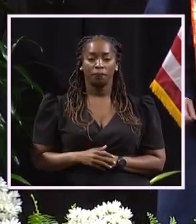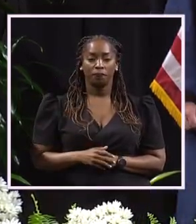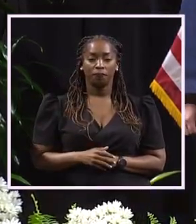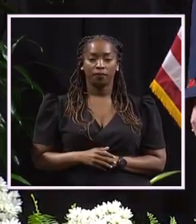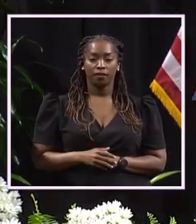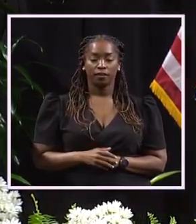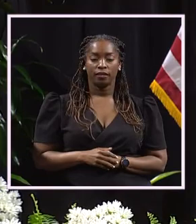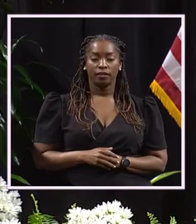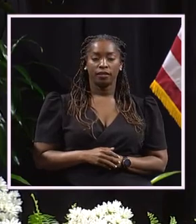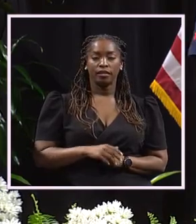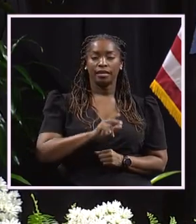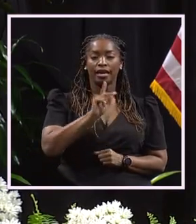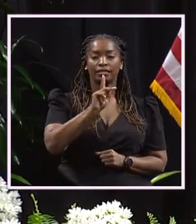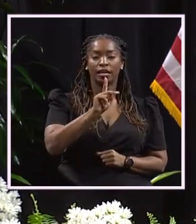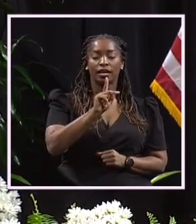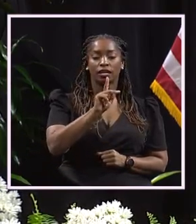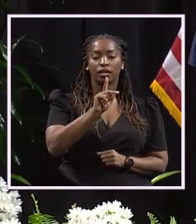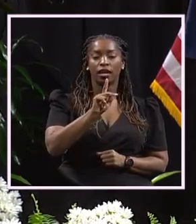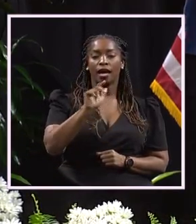Gayatari Anikumar.